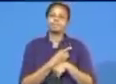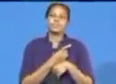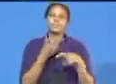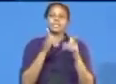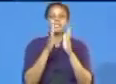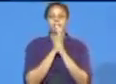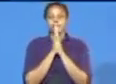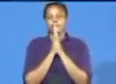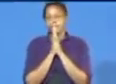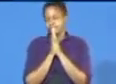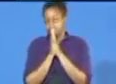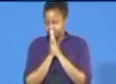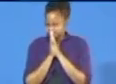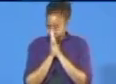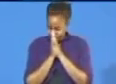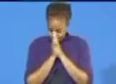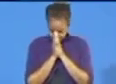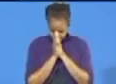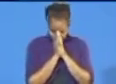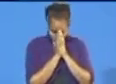Let us pray.